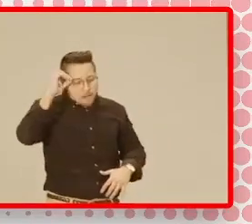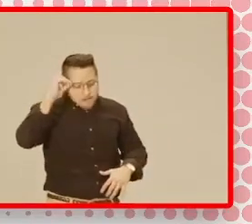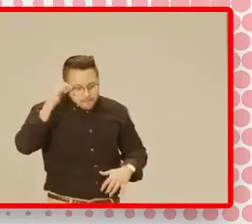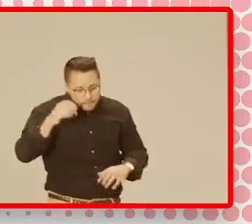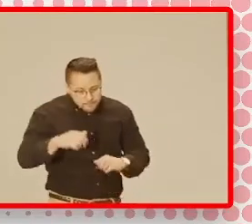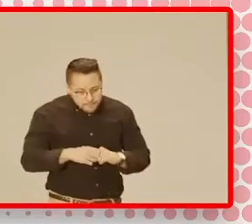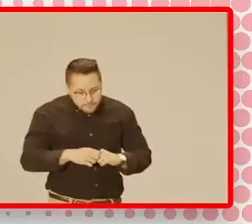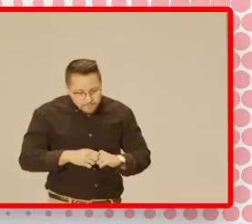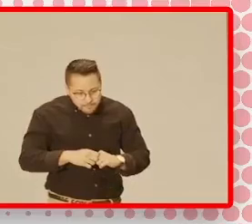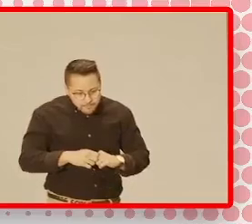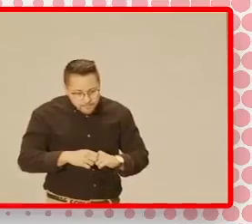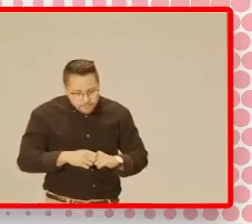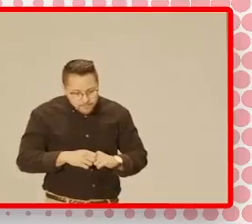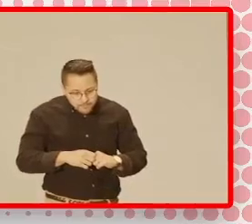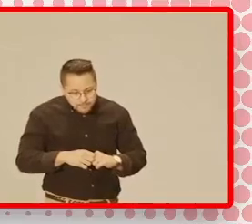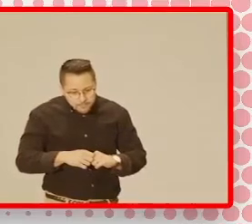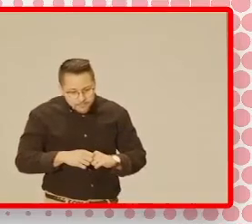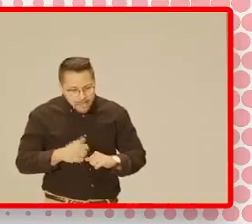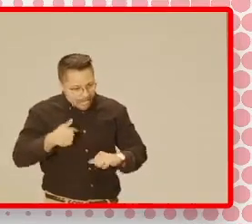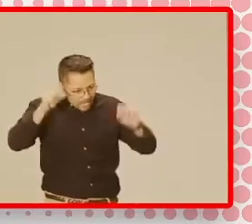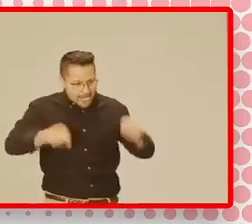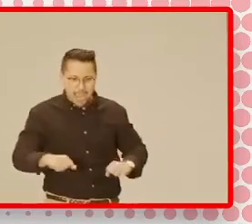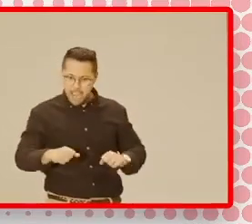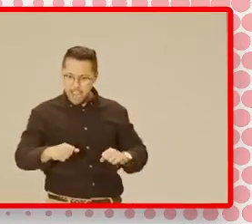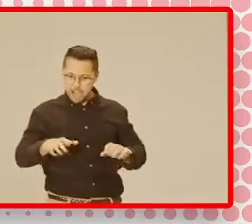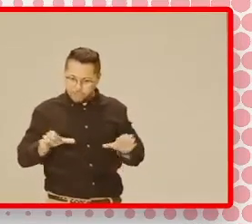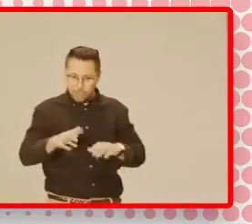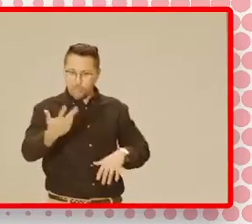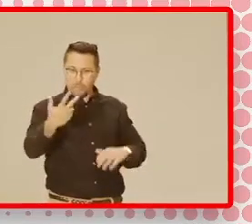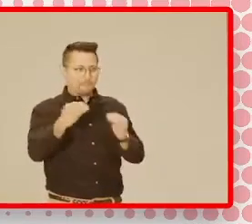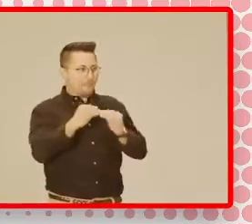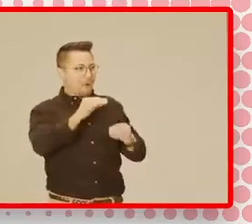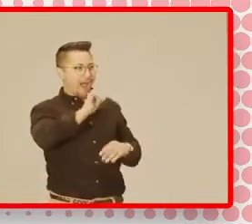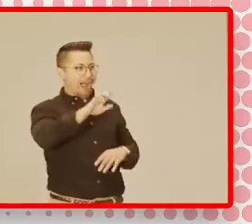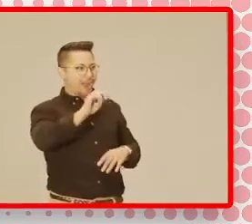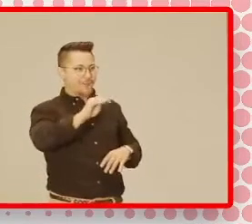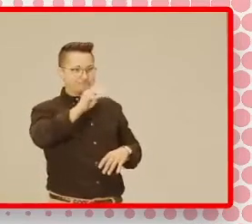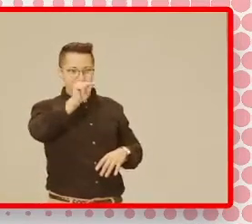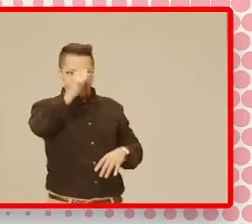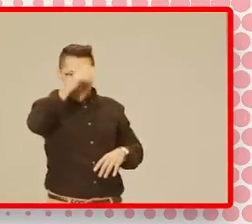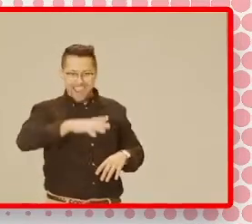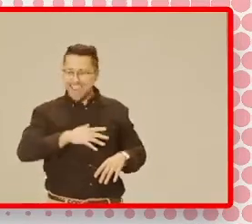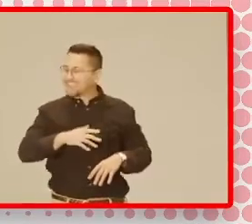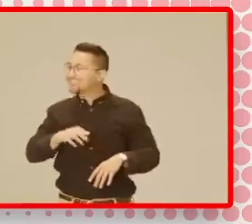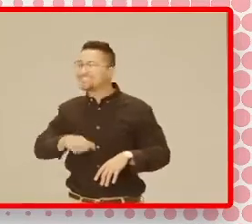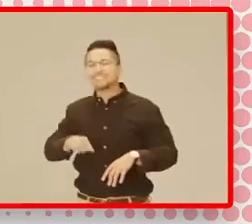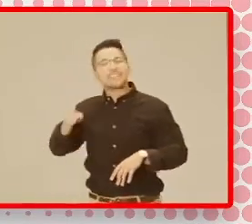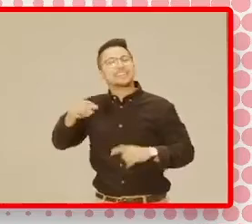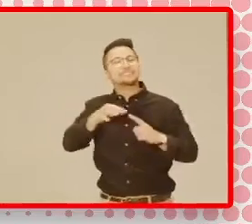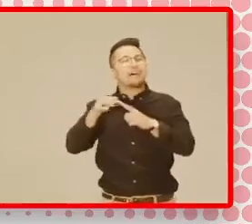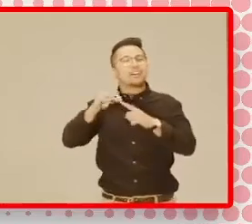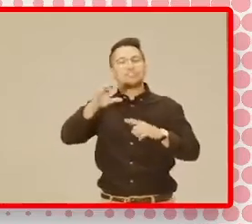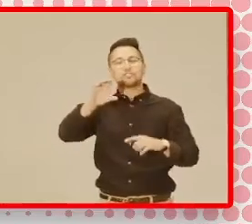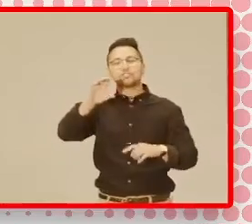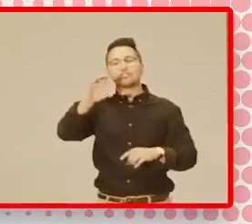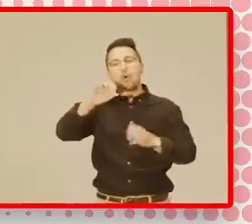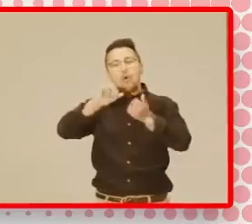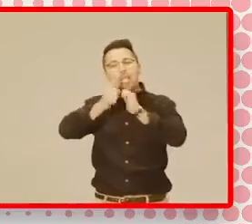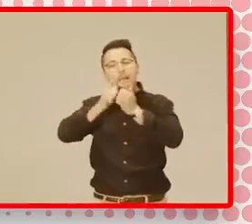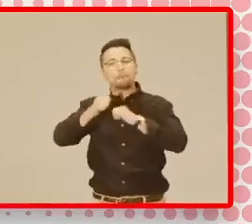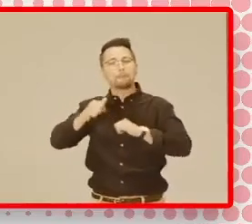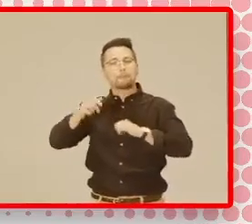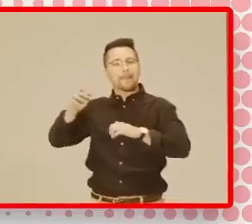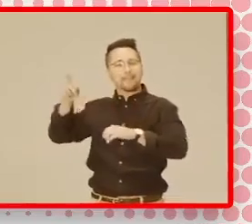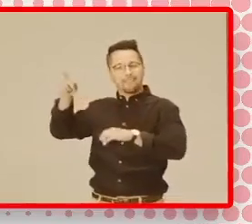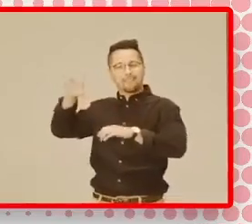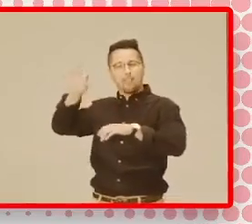play a moment. I did my dreams. Special Olympics Florida shared this video with us. Chris crossing the finish